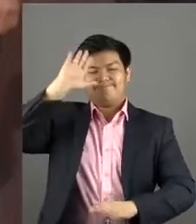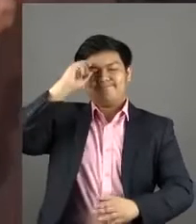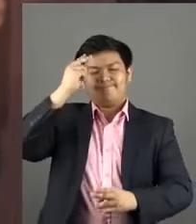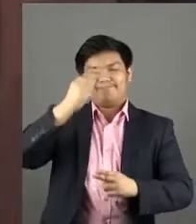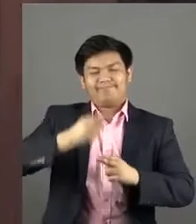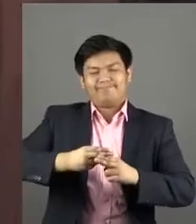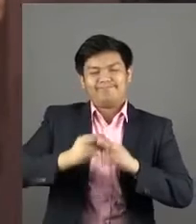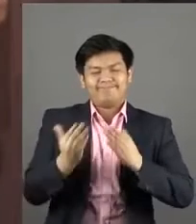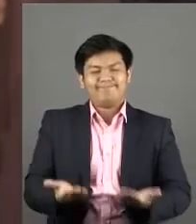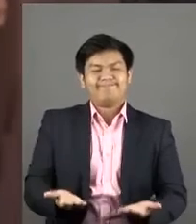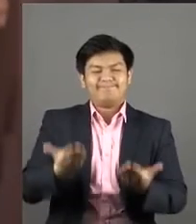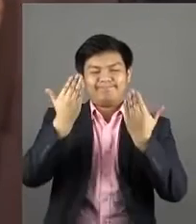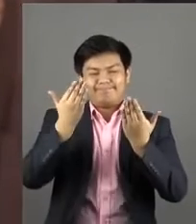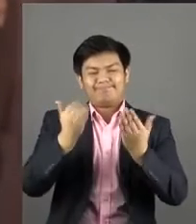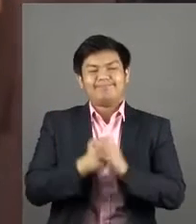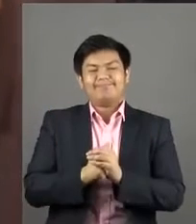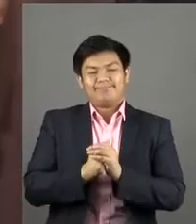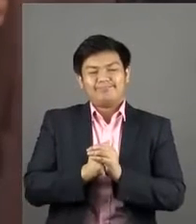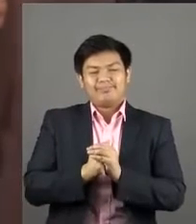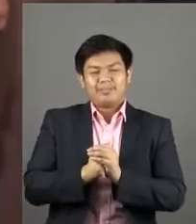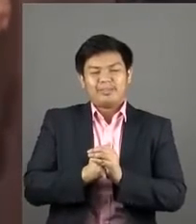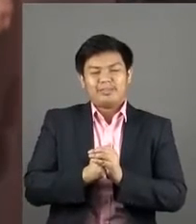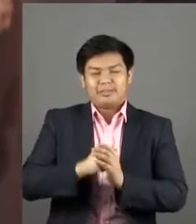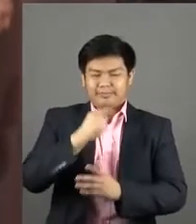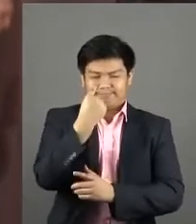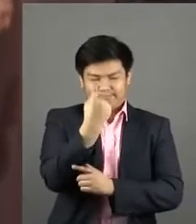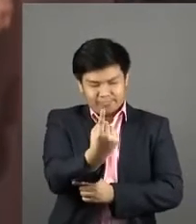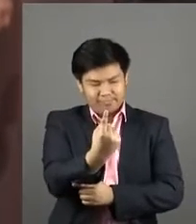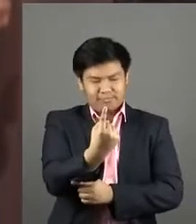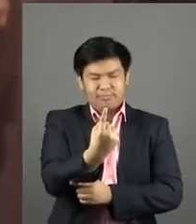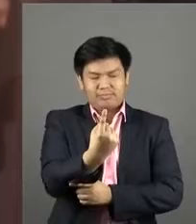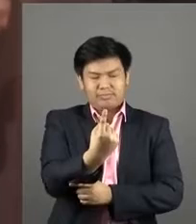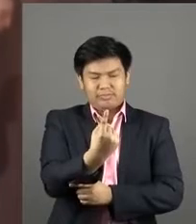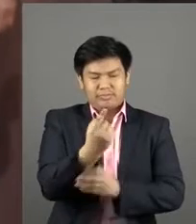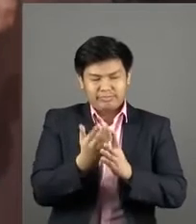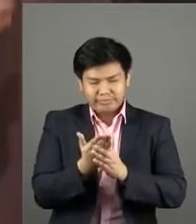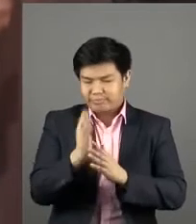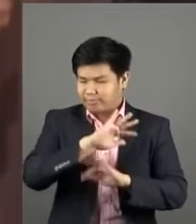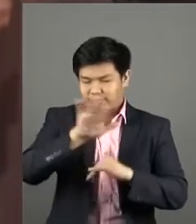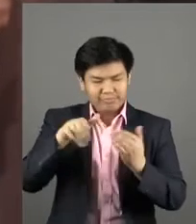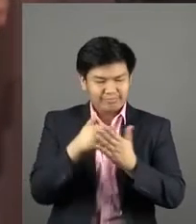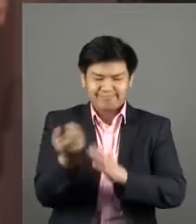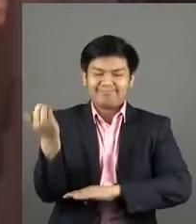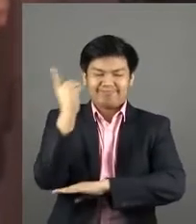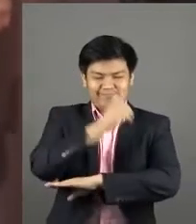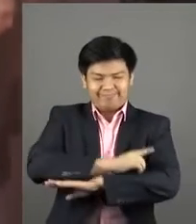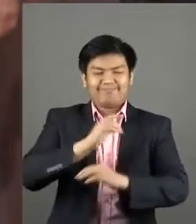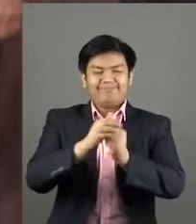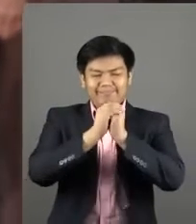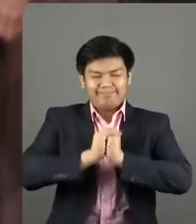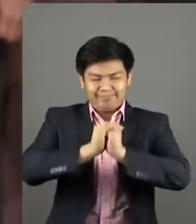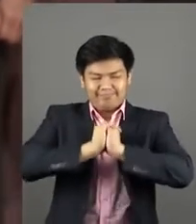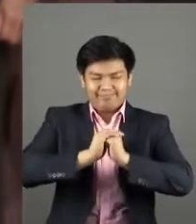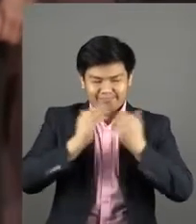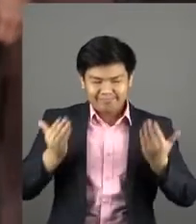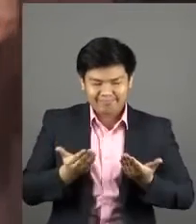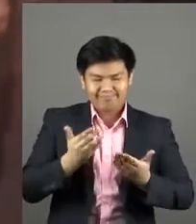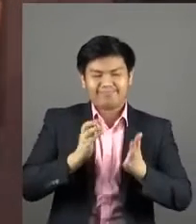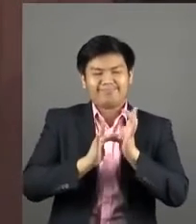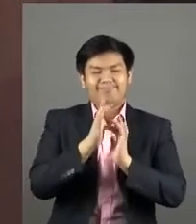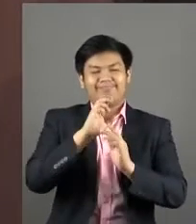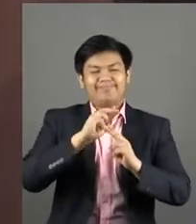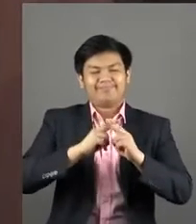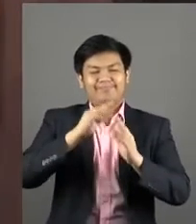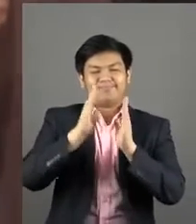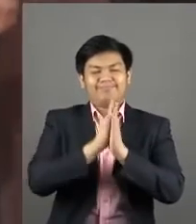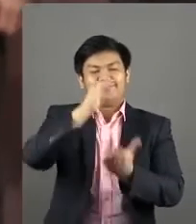be lifted up alone through this day of worship we have. This we pray